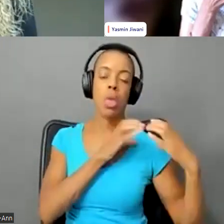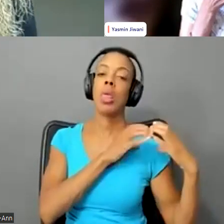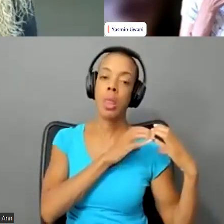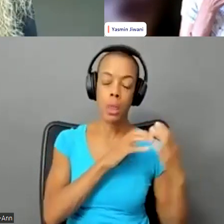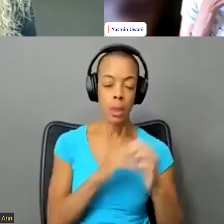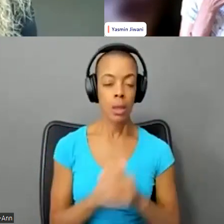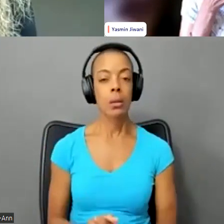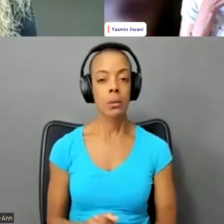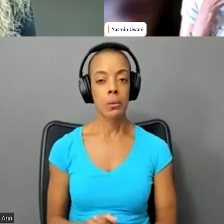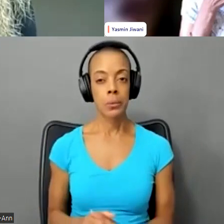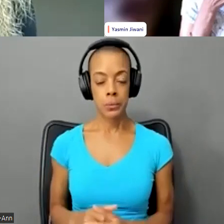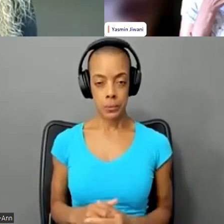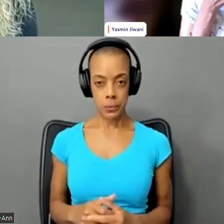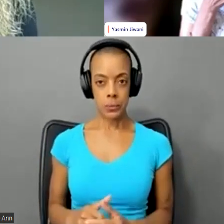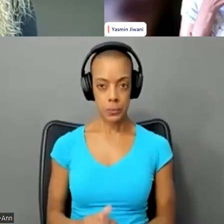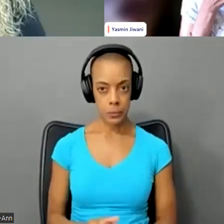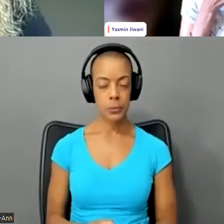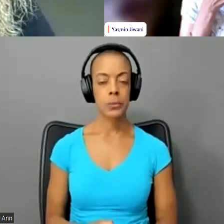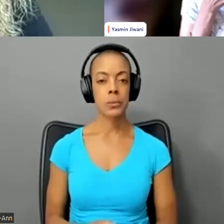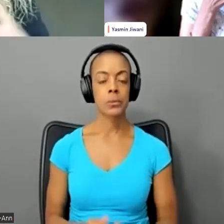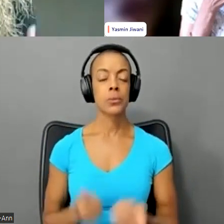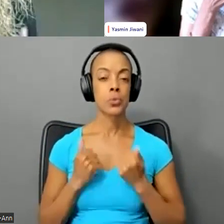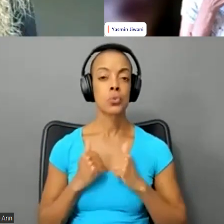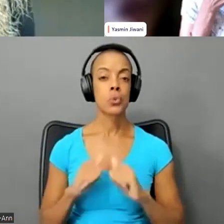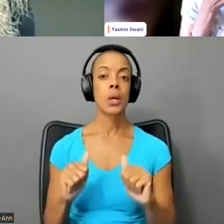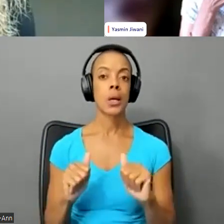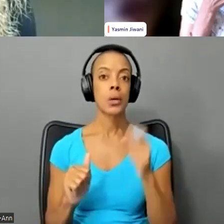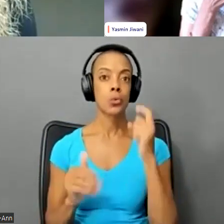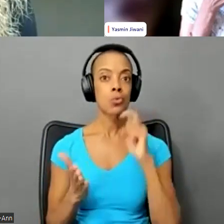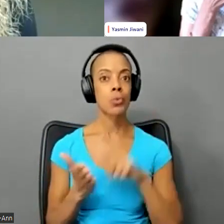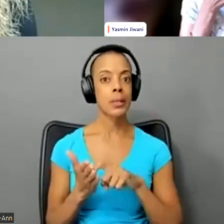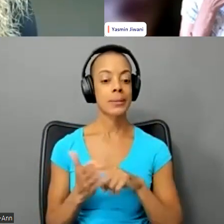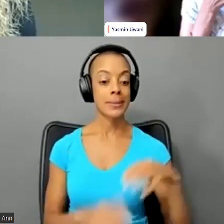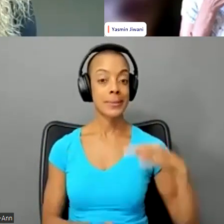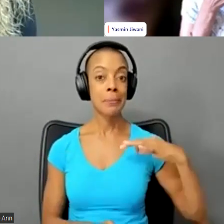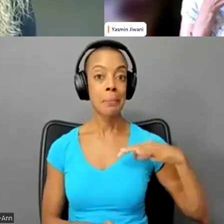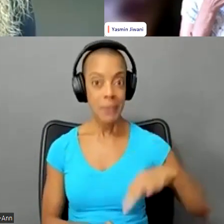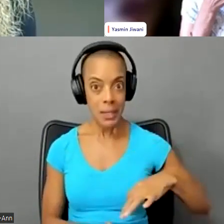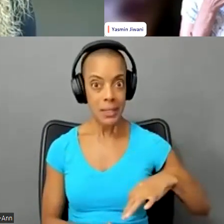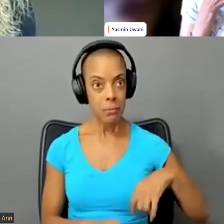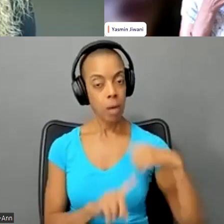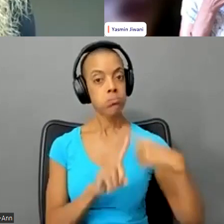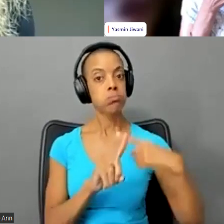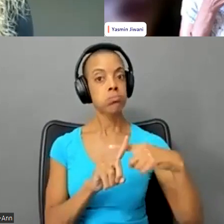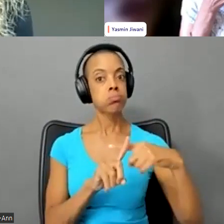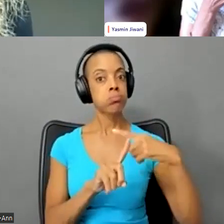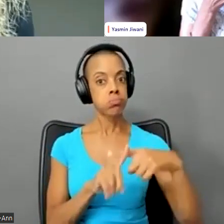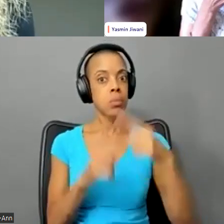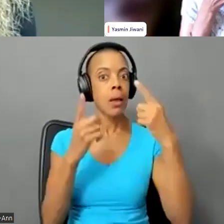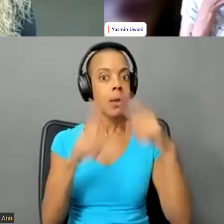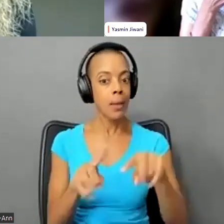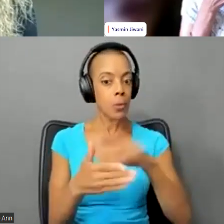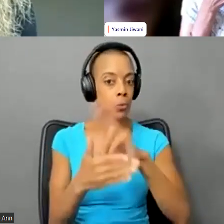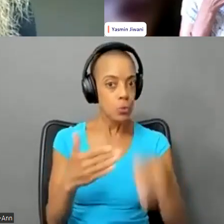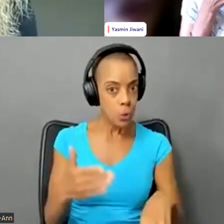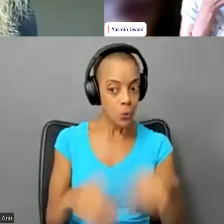and really recognize the good benefit that can come out of this for the folks that they're working with and doing a bit of